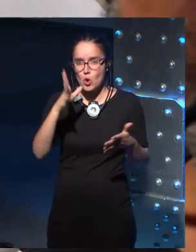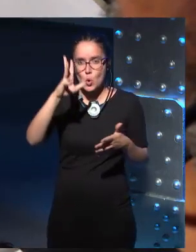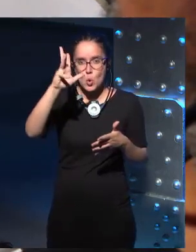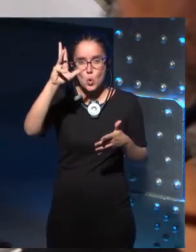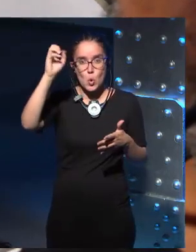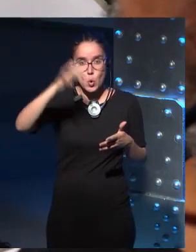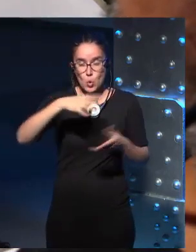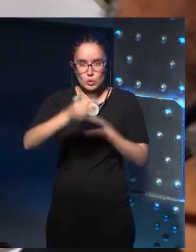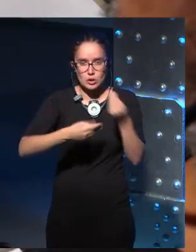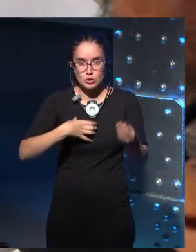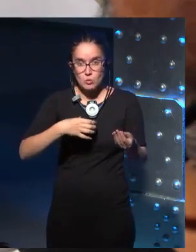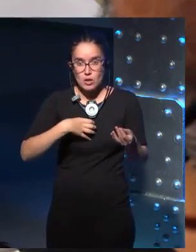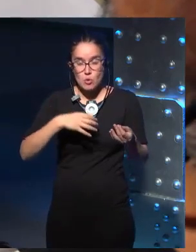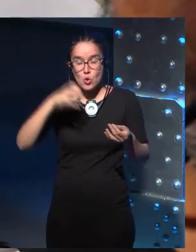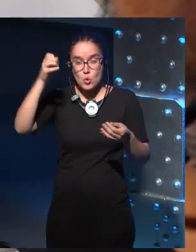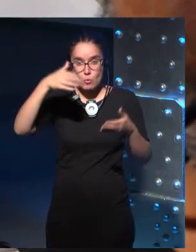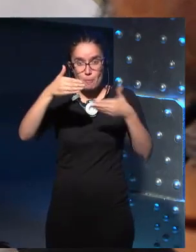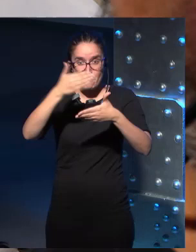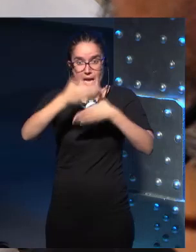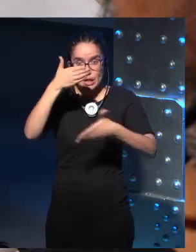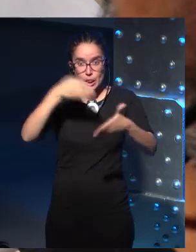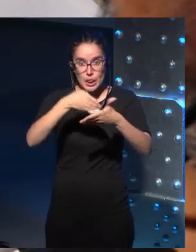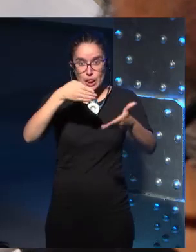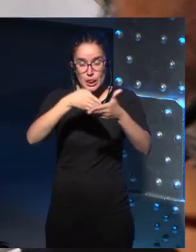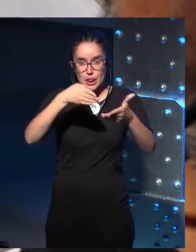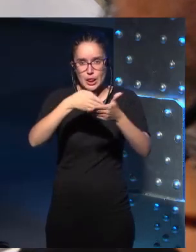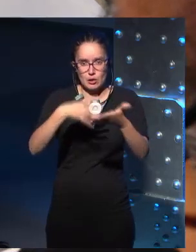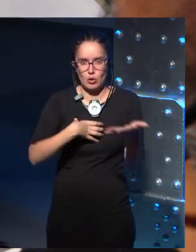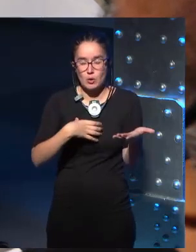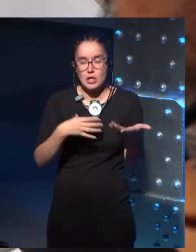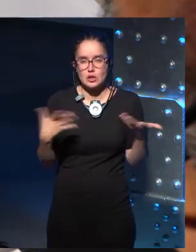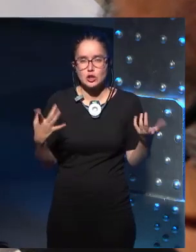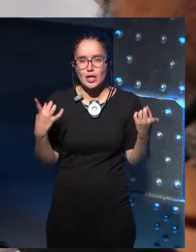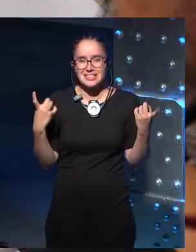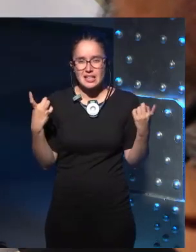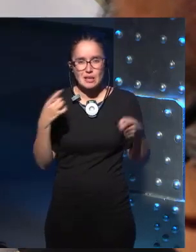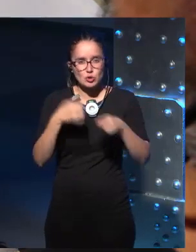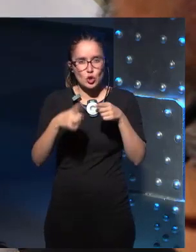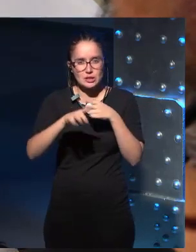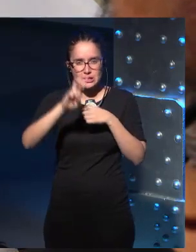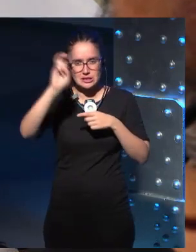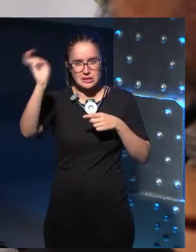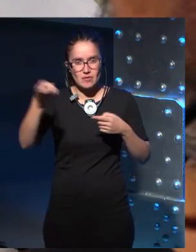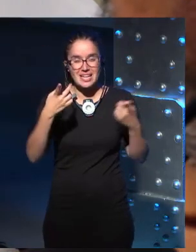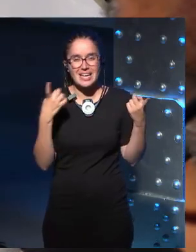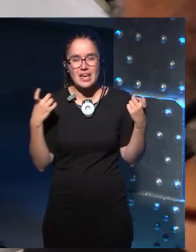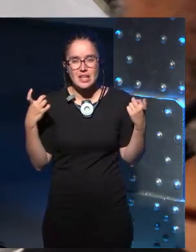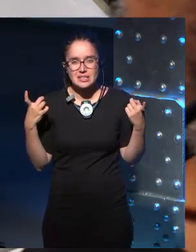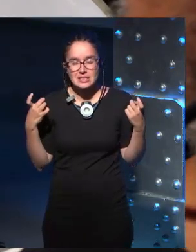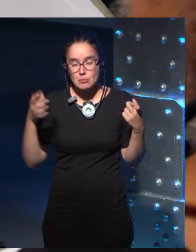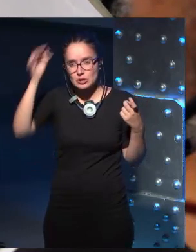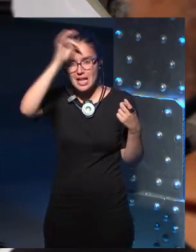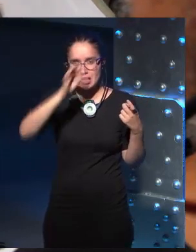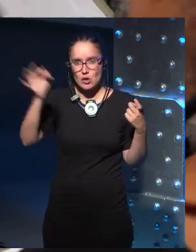through. It's a wall. So we need to use different things. We need to use theory, and we